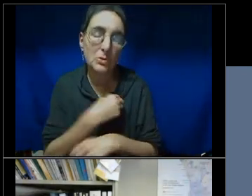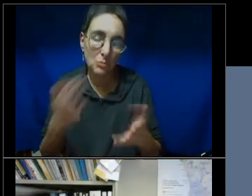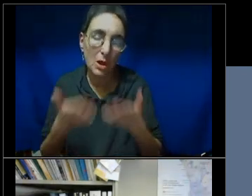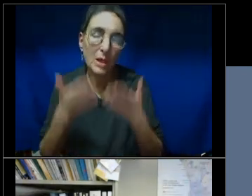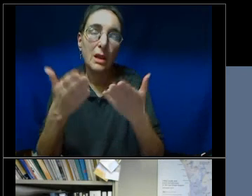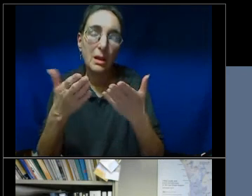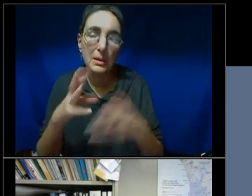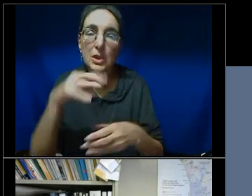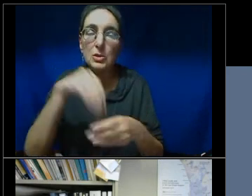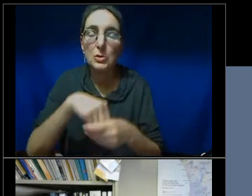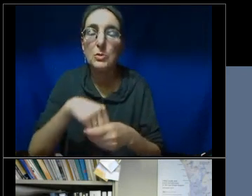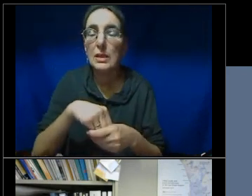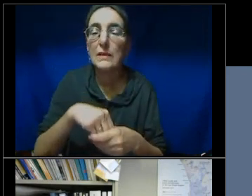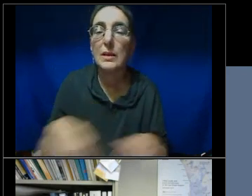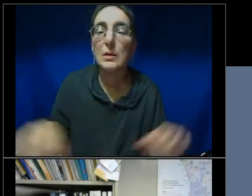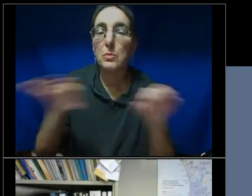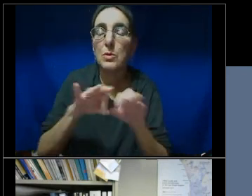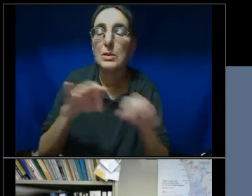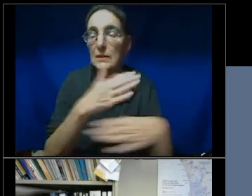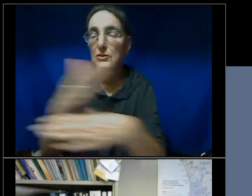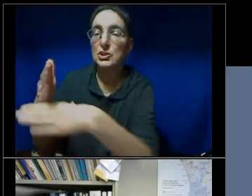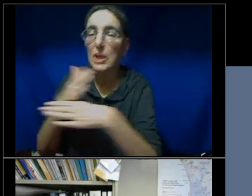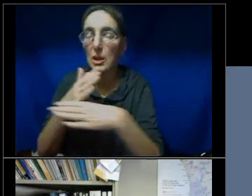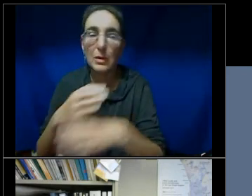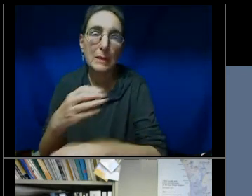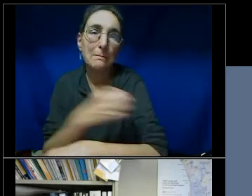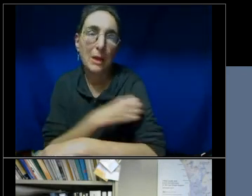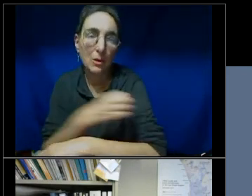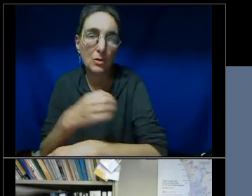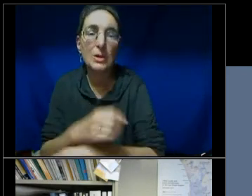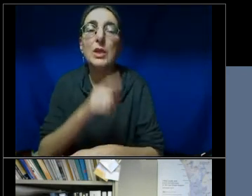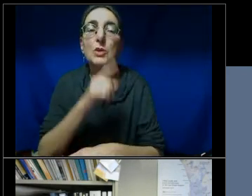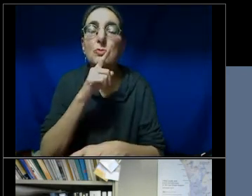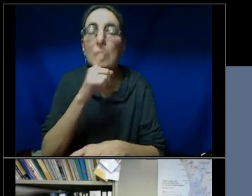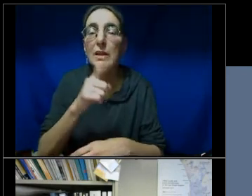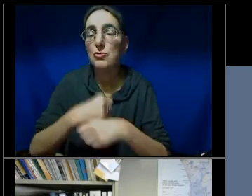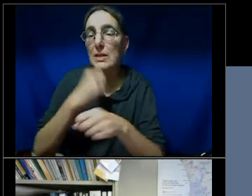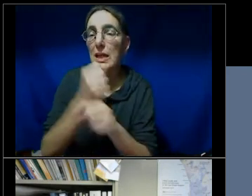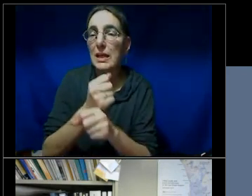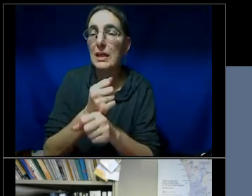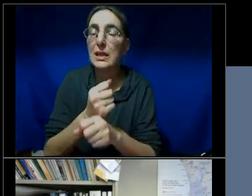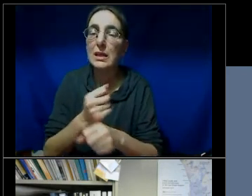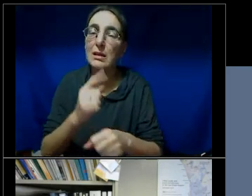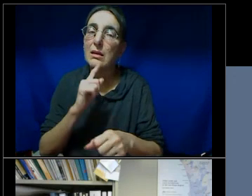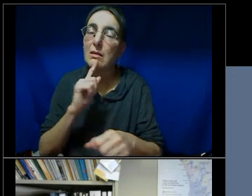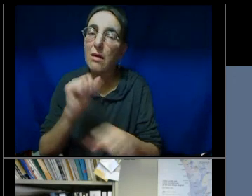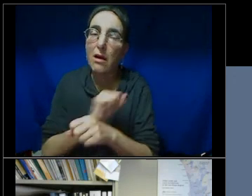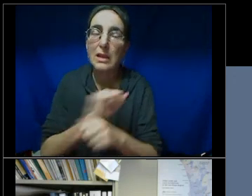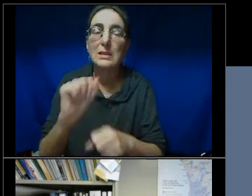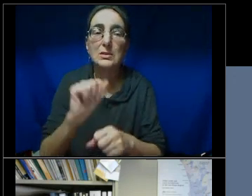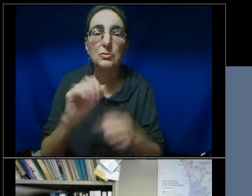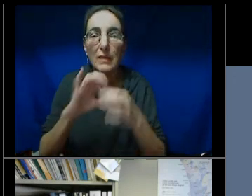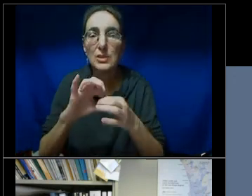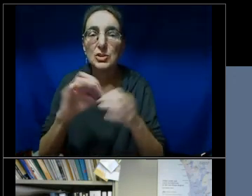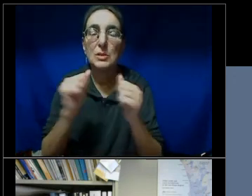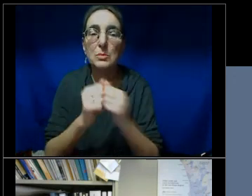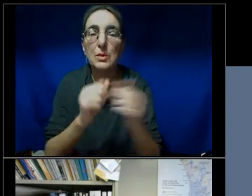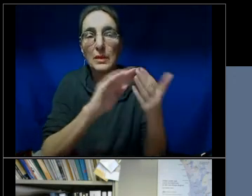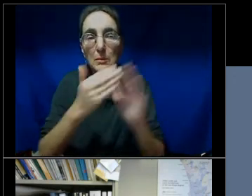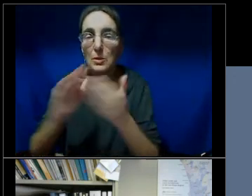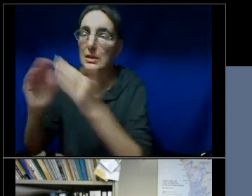building authentic relationships with communities. Do any roundtable members have any questions or